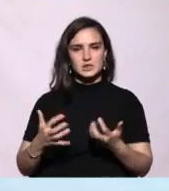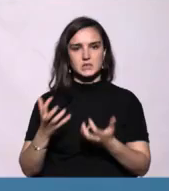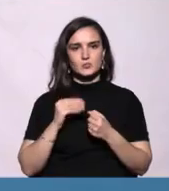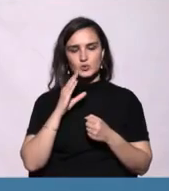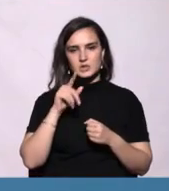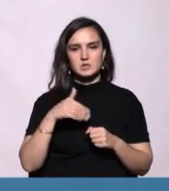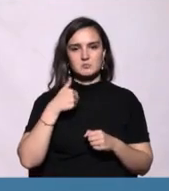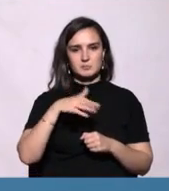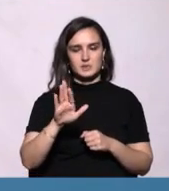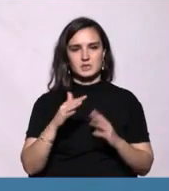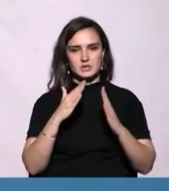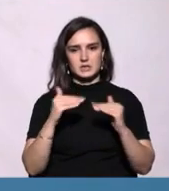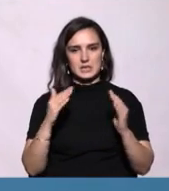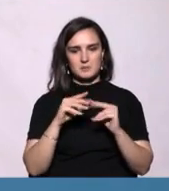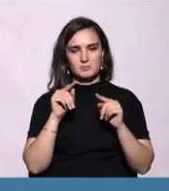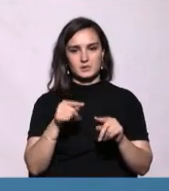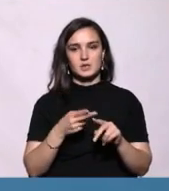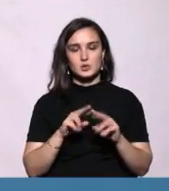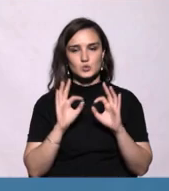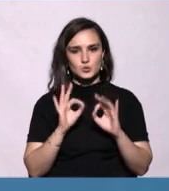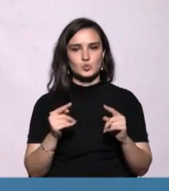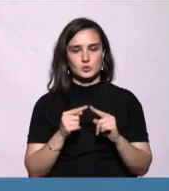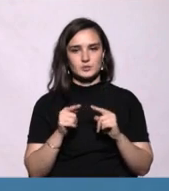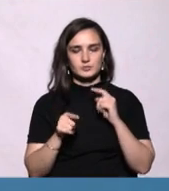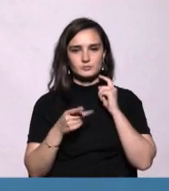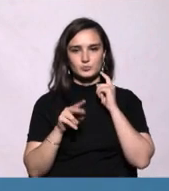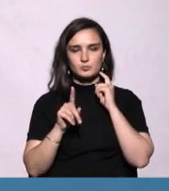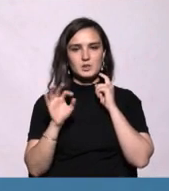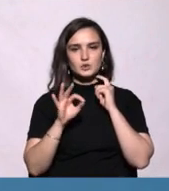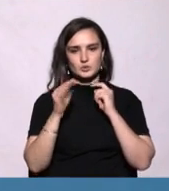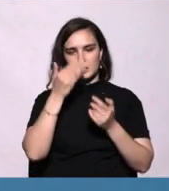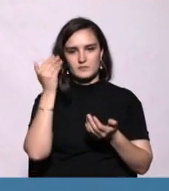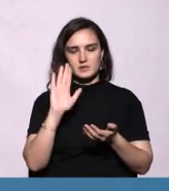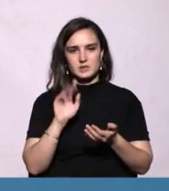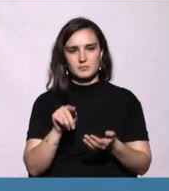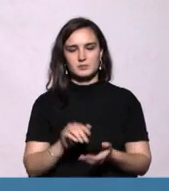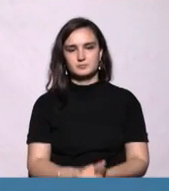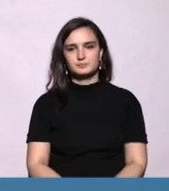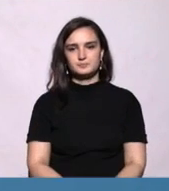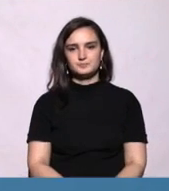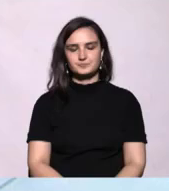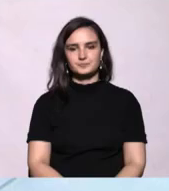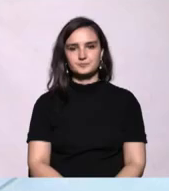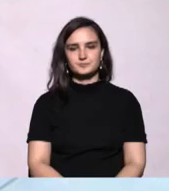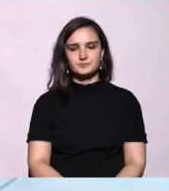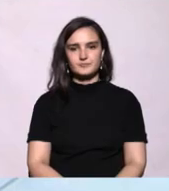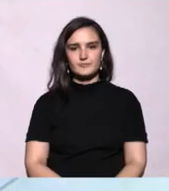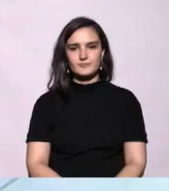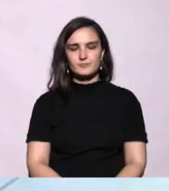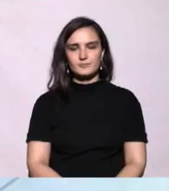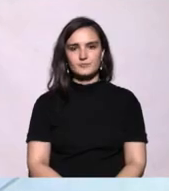he goes camping. And, that is definitely true because he never forgets to bring it. Well done.